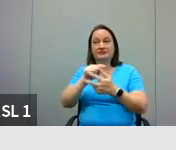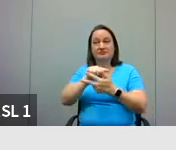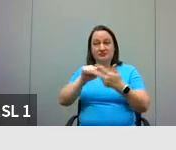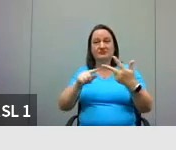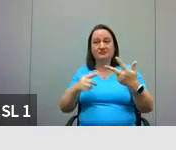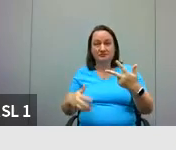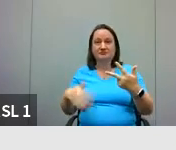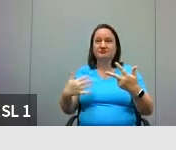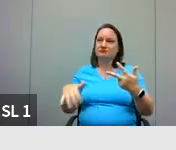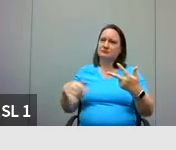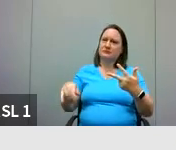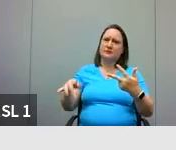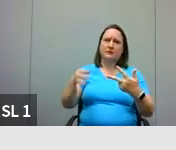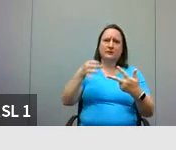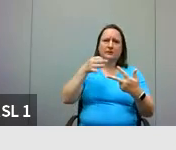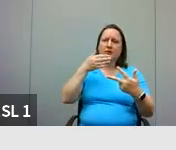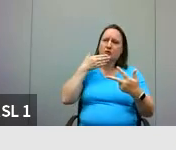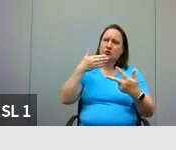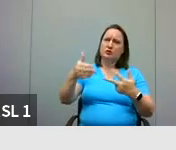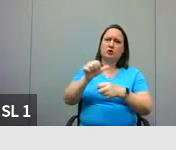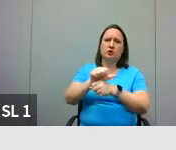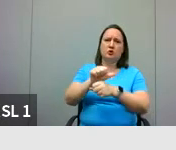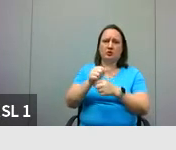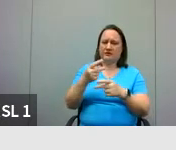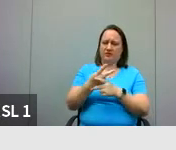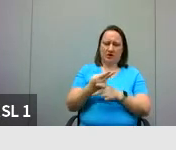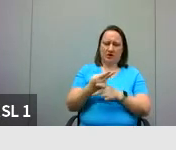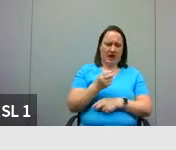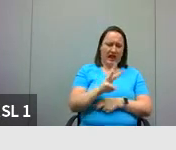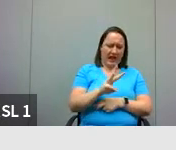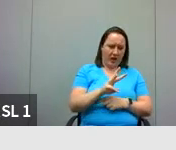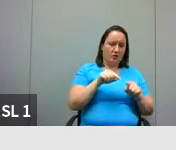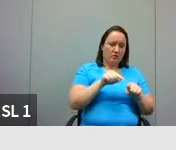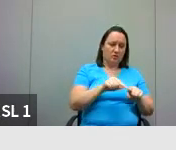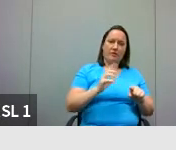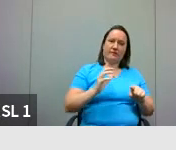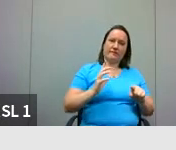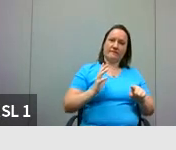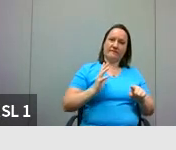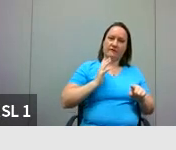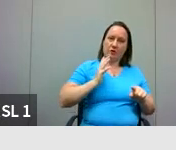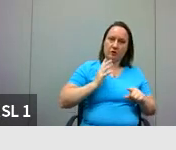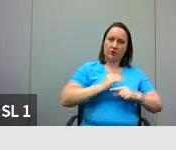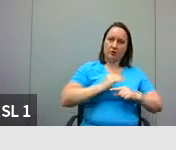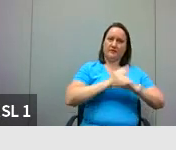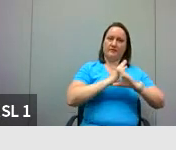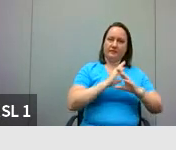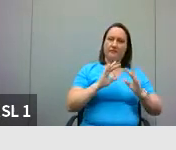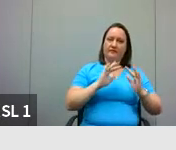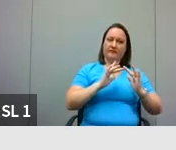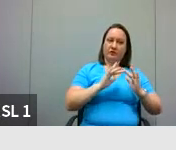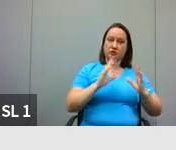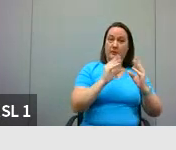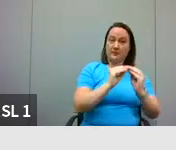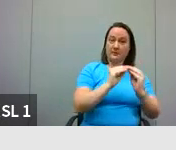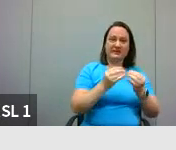job figuring out how to have these very formal virtual meetings and following all the